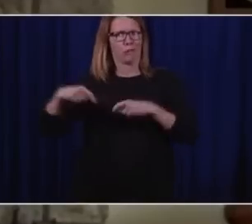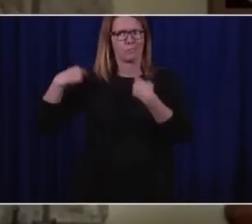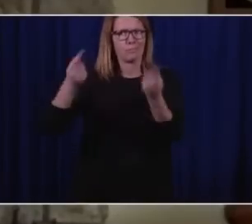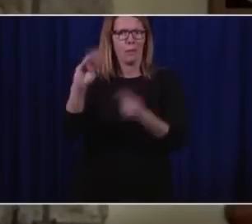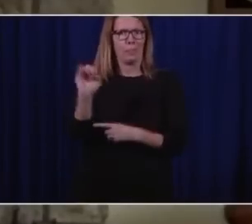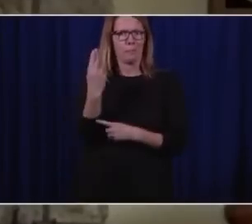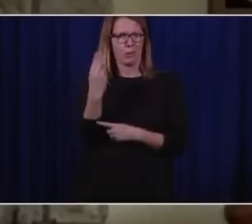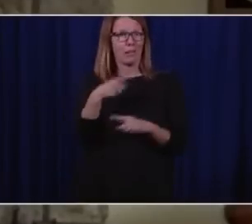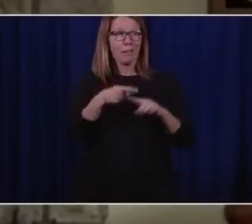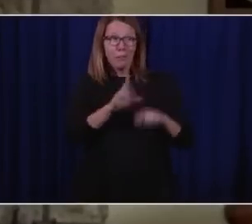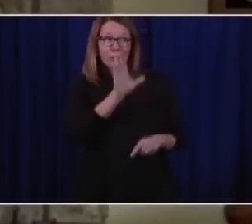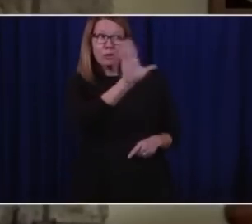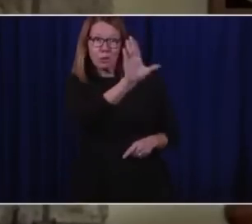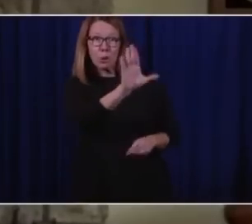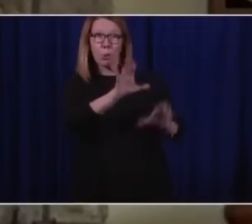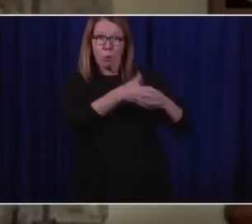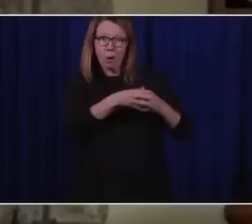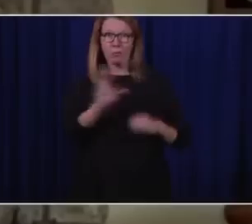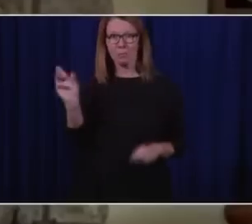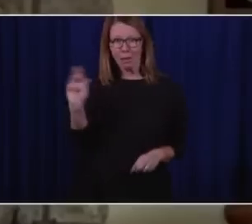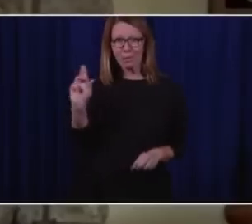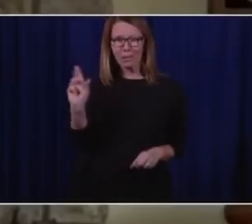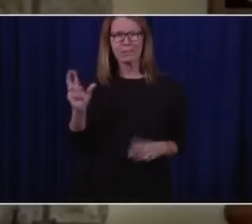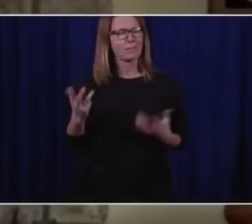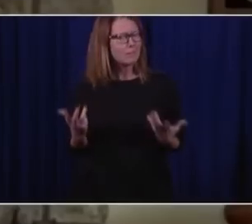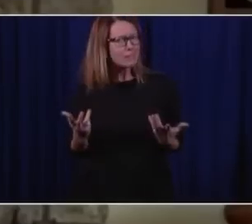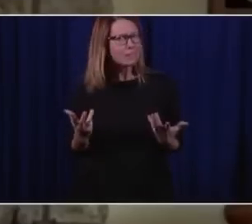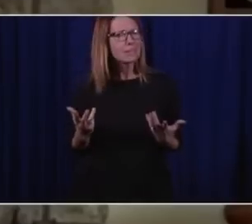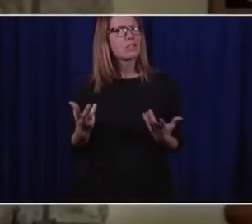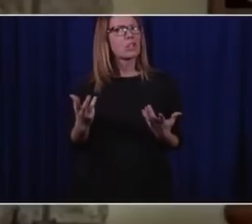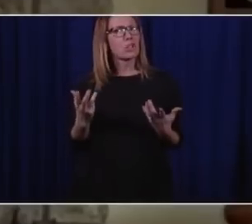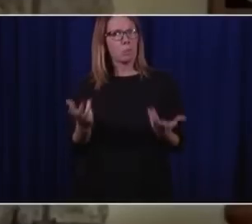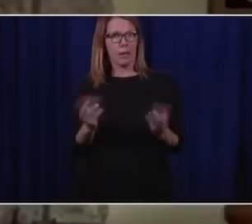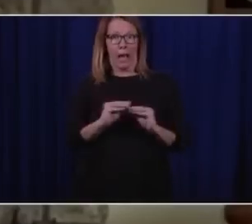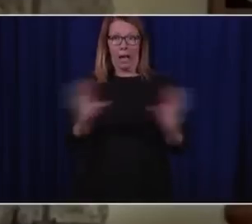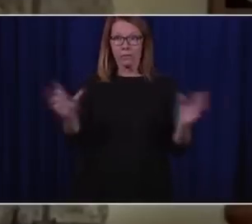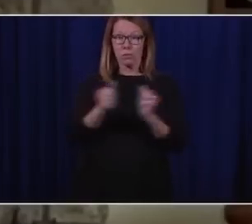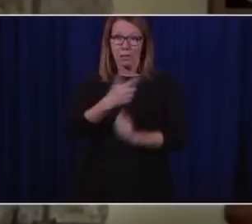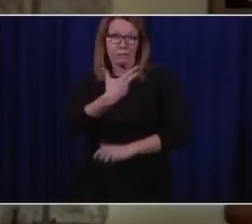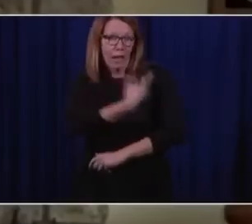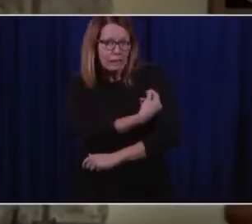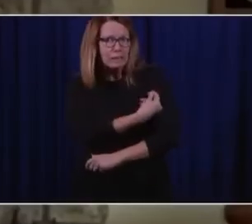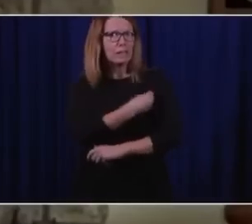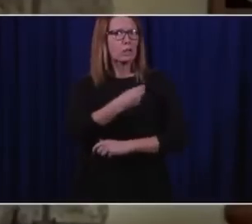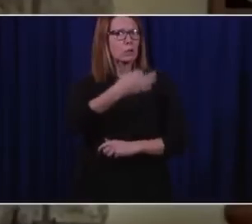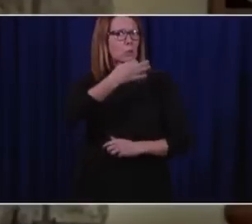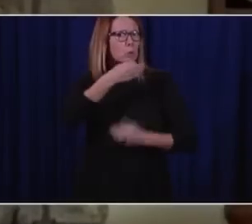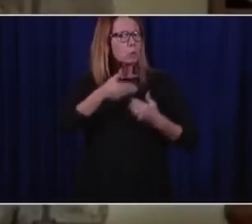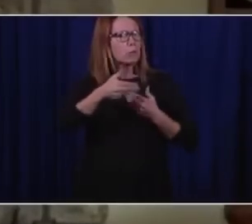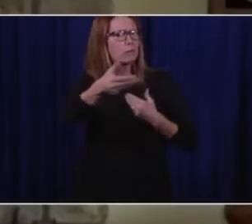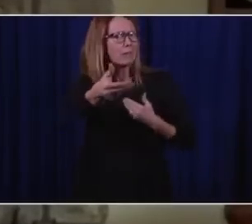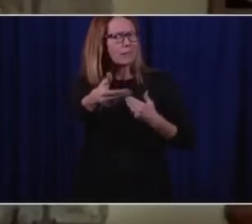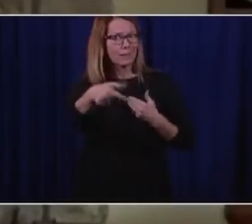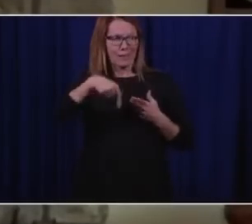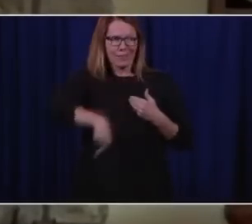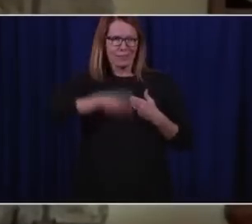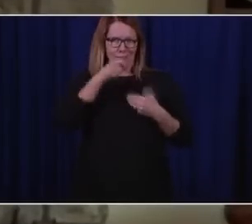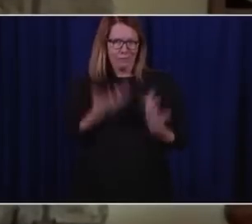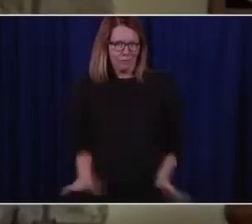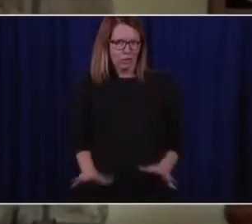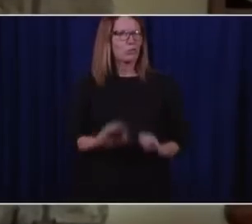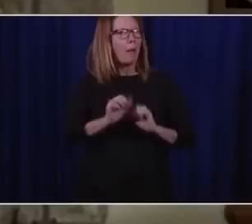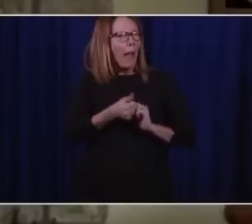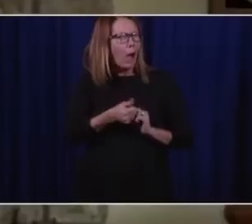of your party, and this pandemic is far from over, even with a vaccine in the horizon. So how do you plan to address this